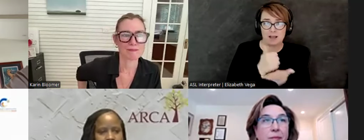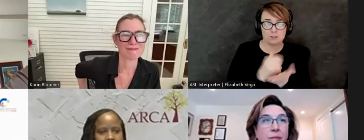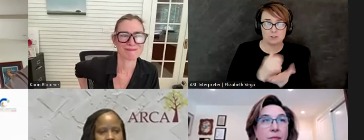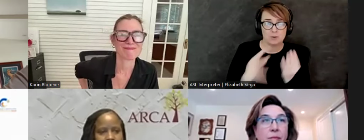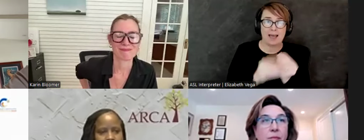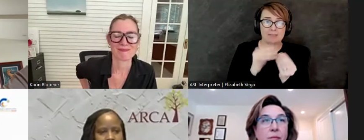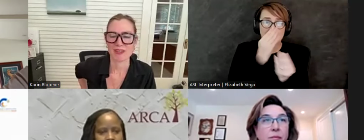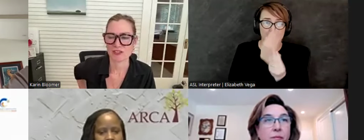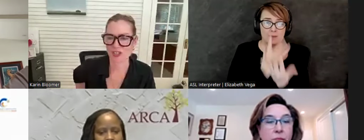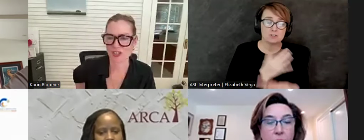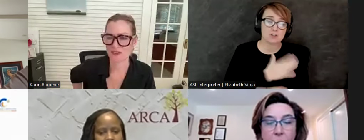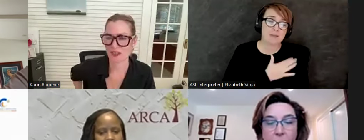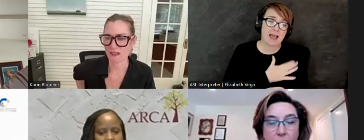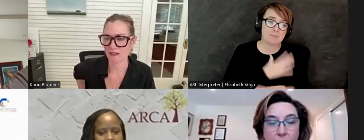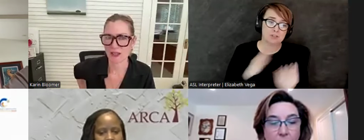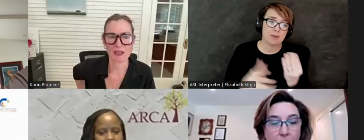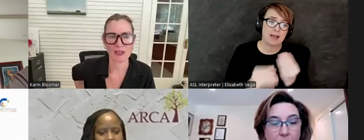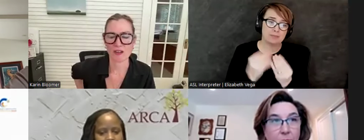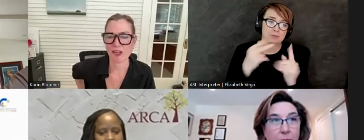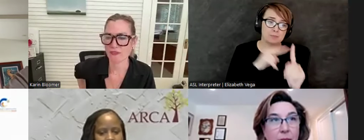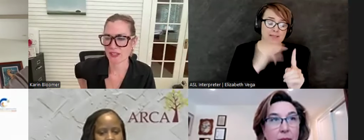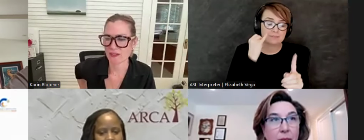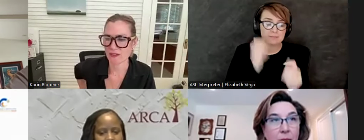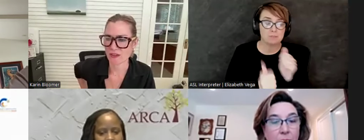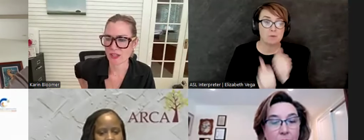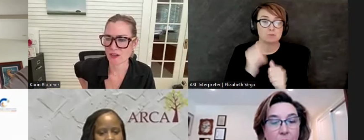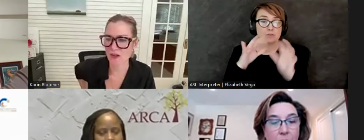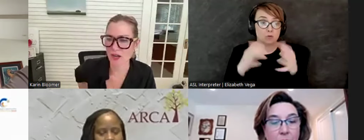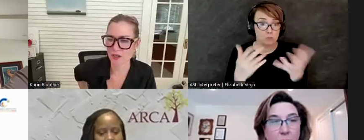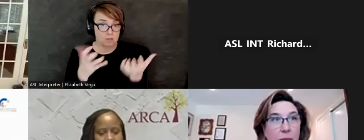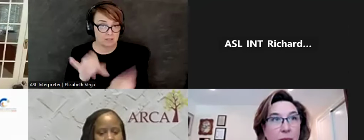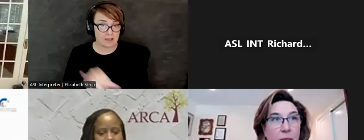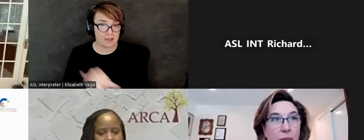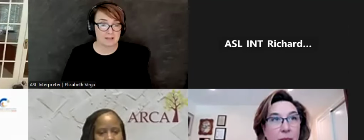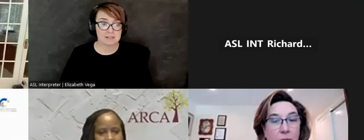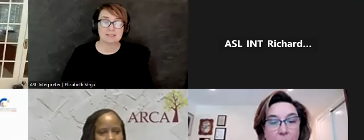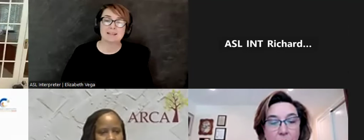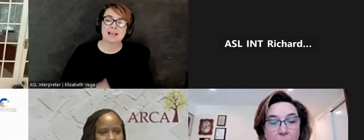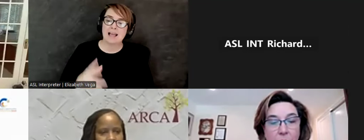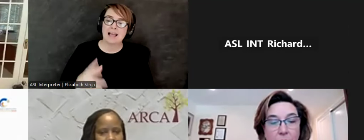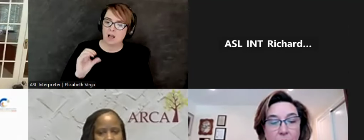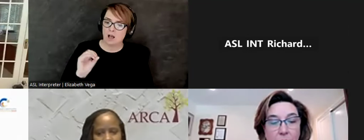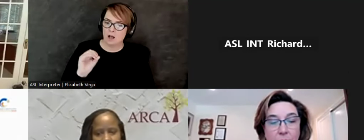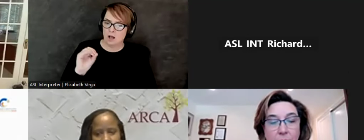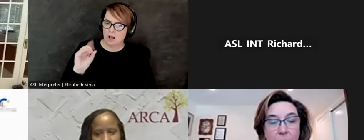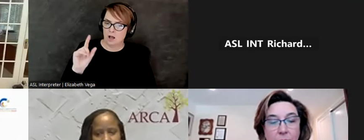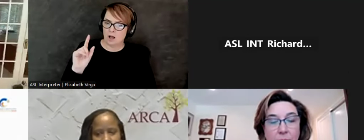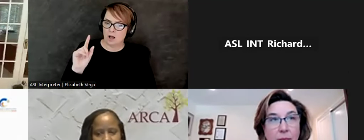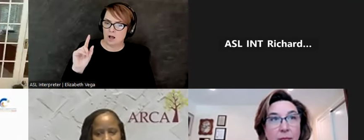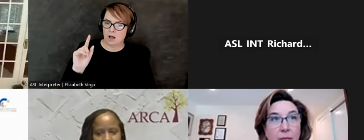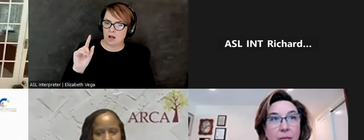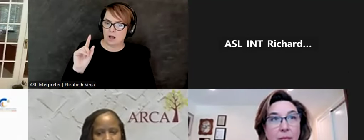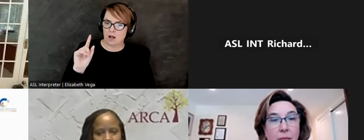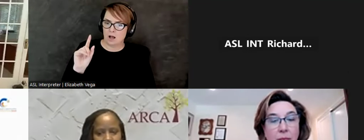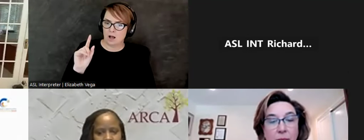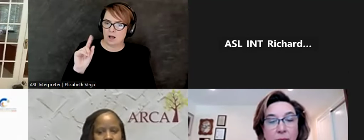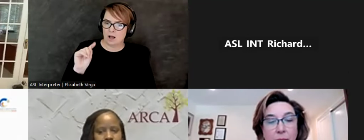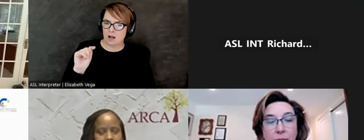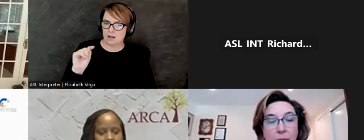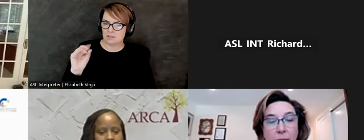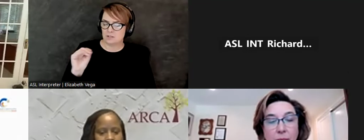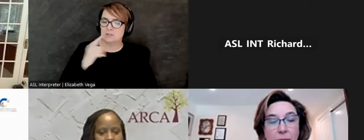group. Thanks, Jesse. Mm-hmm. And I'll add that Otto added, I agree in two